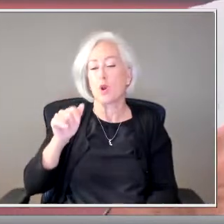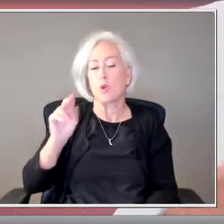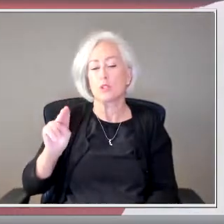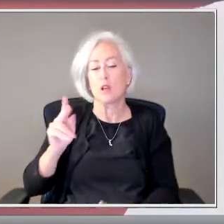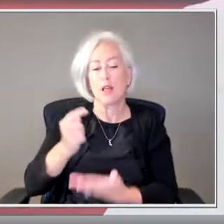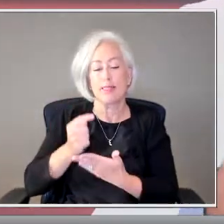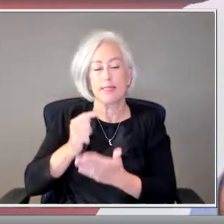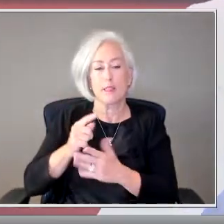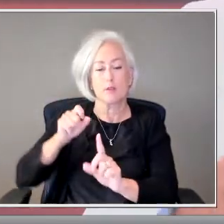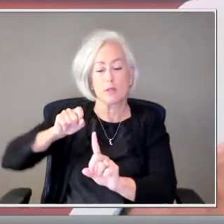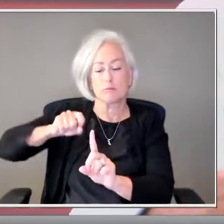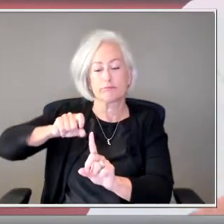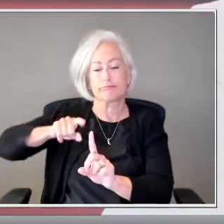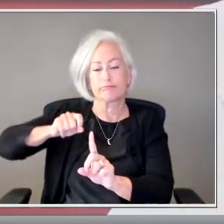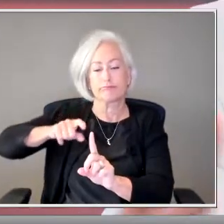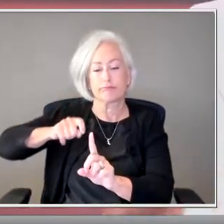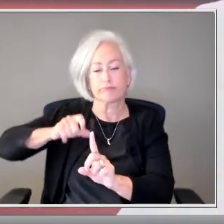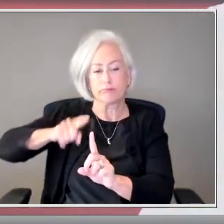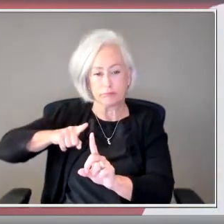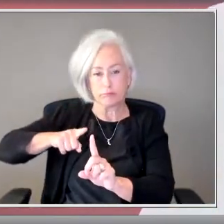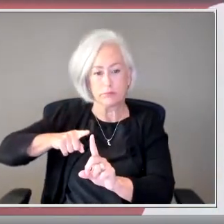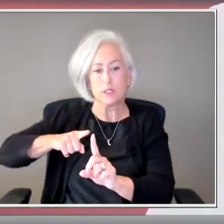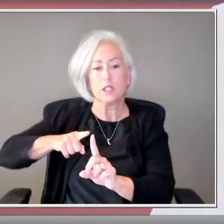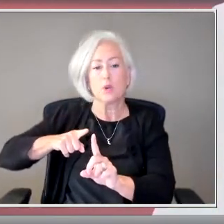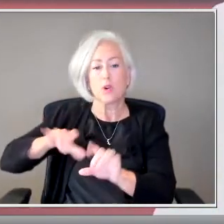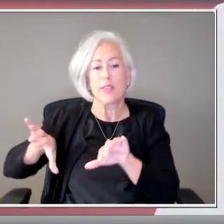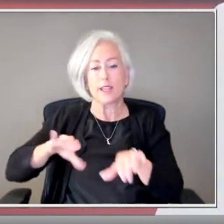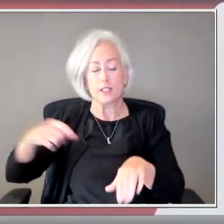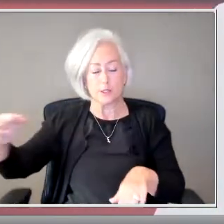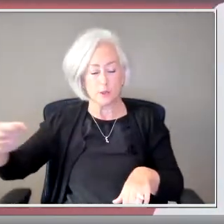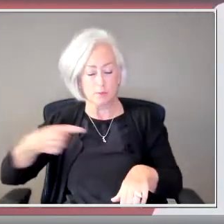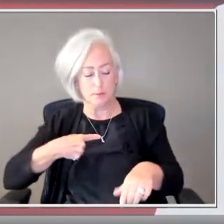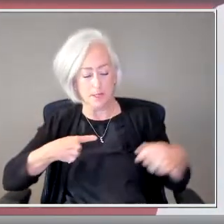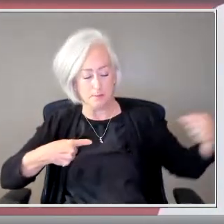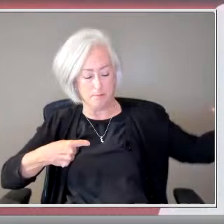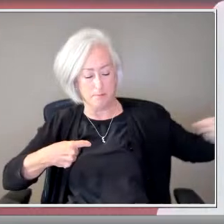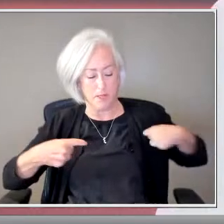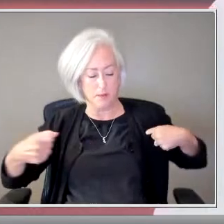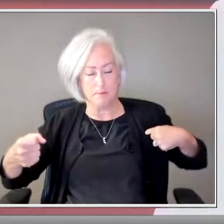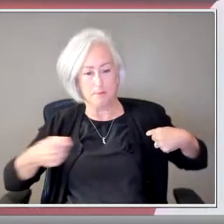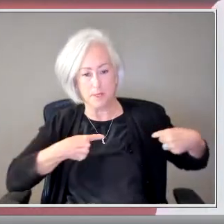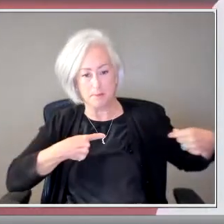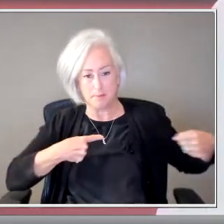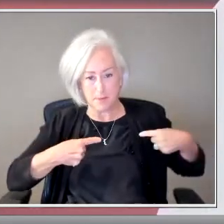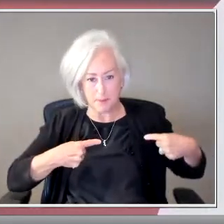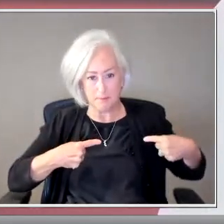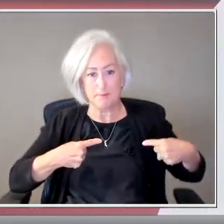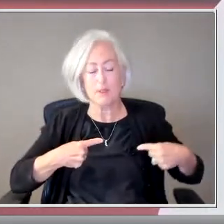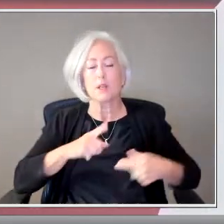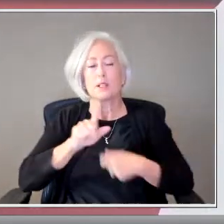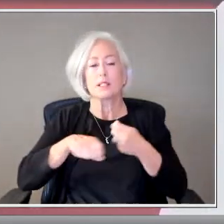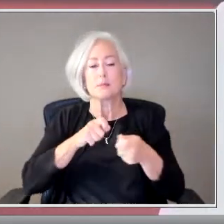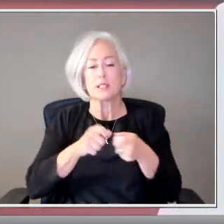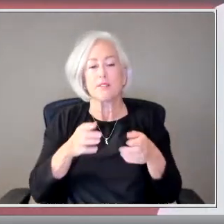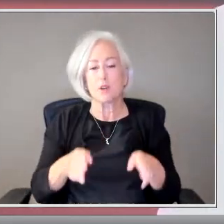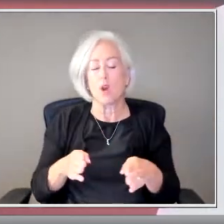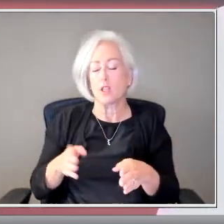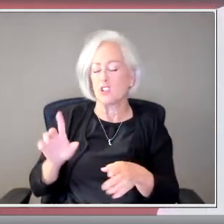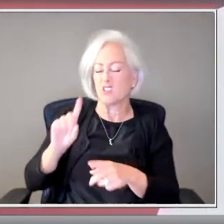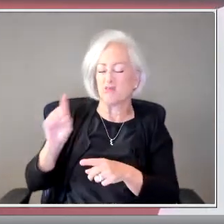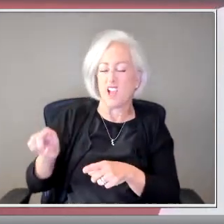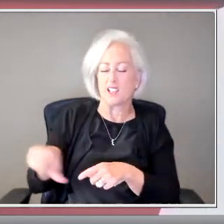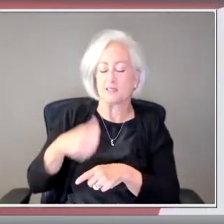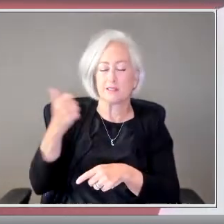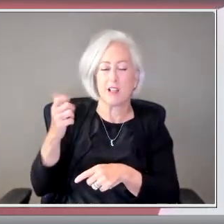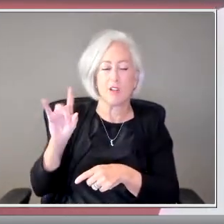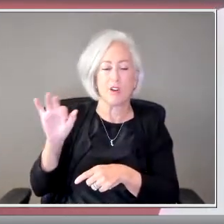can do different beams. You could have a radiation oncologist on it for a cancer show there, but there's a lot of different techniques to really